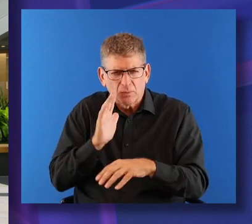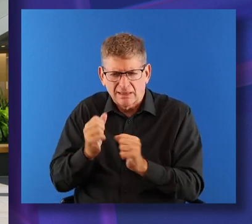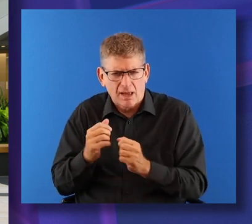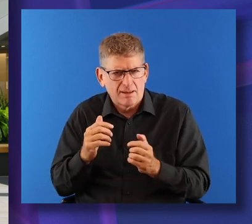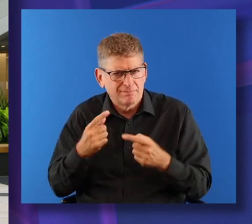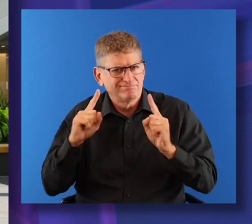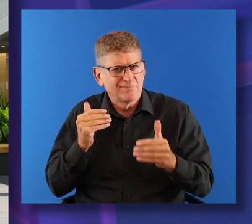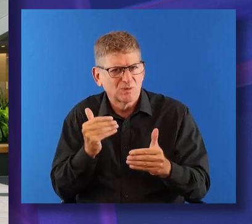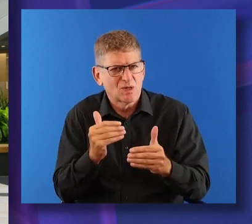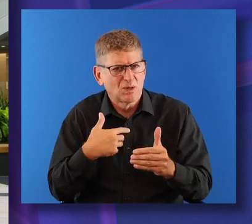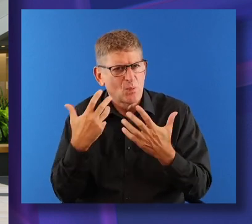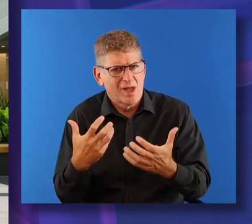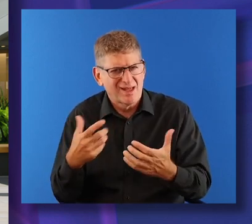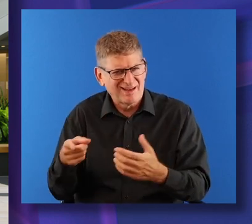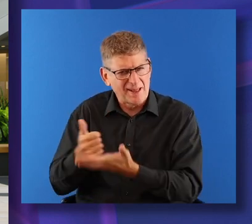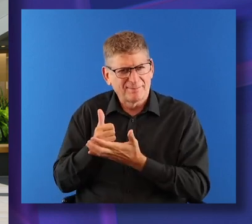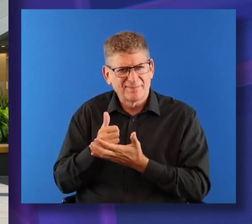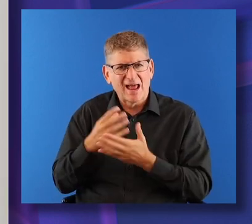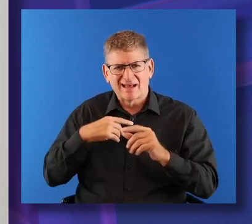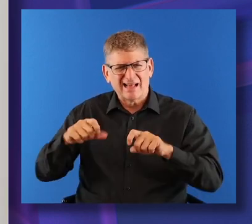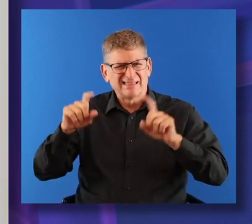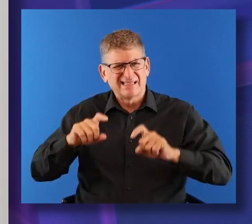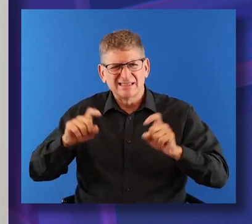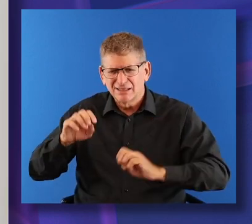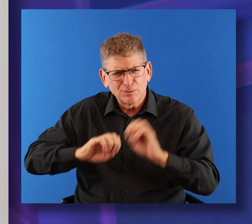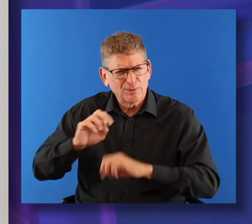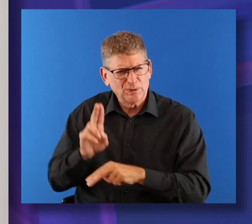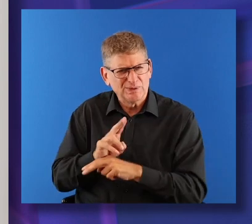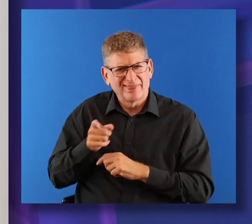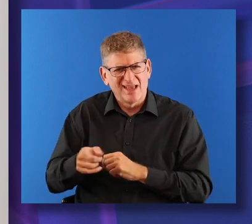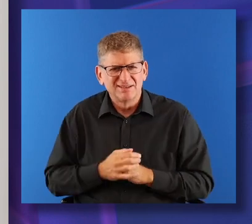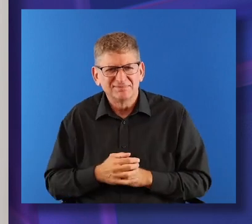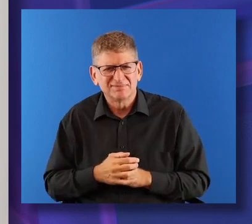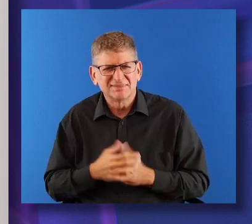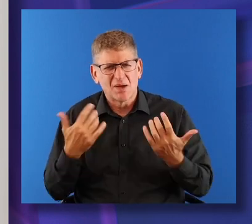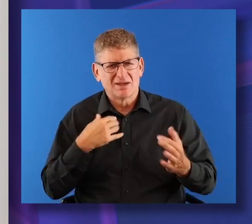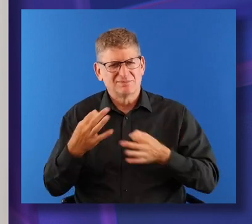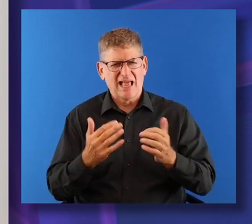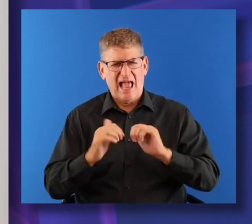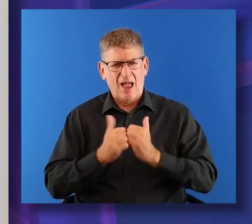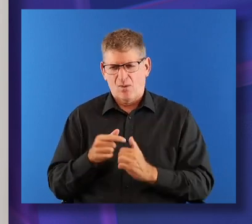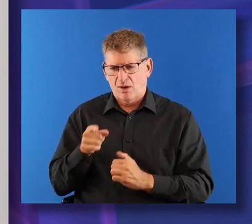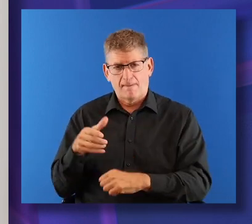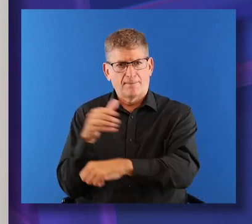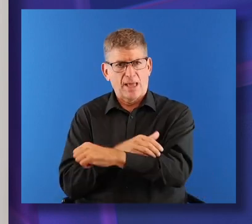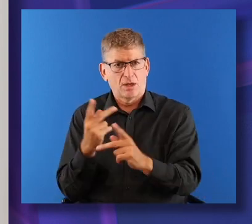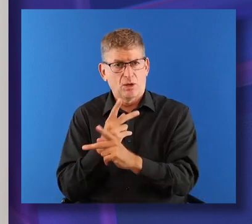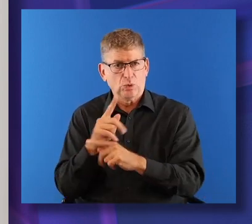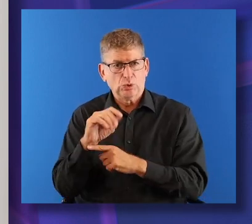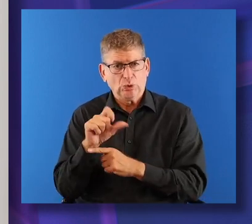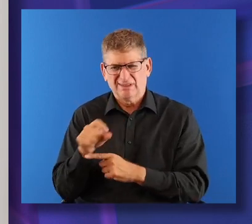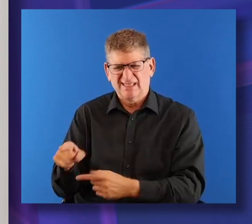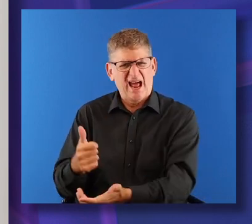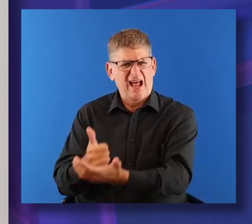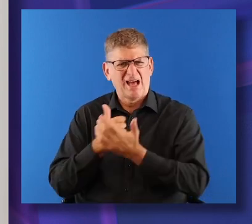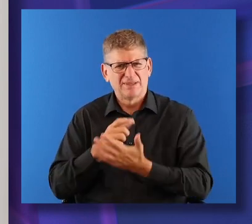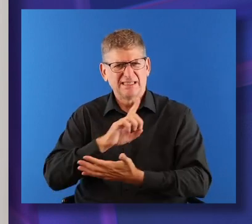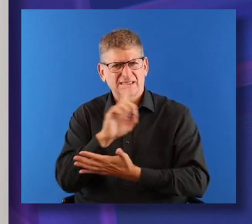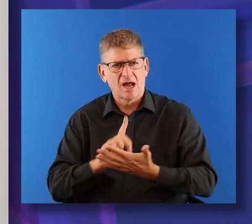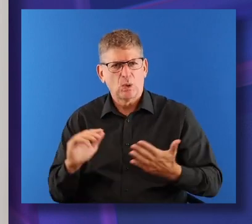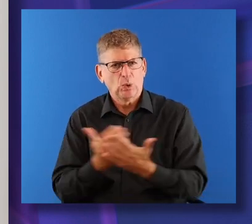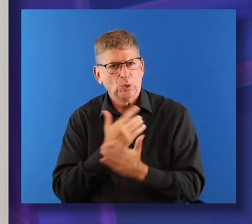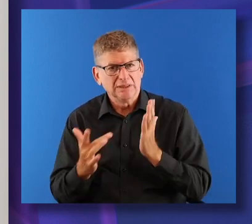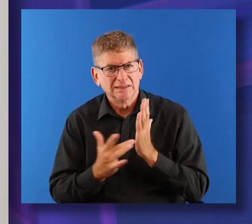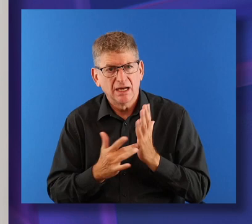can finally test them experimentally. Now that I've explained how these powerful computational tools help us design new technology,